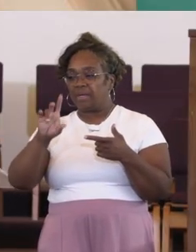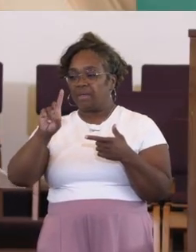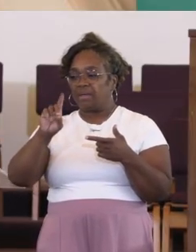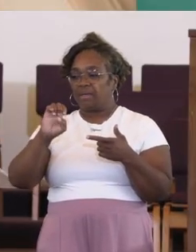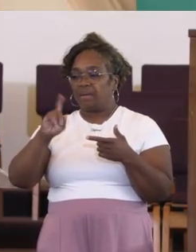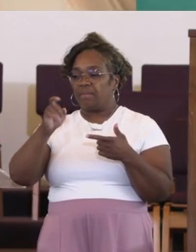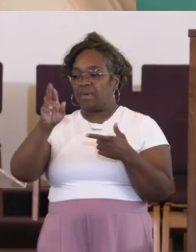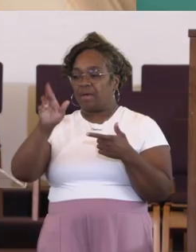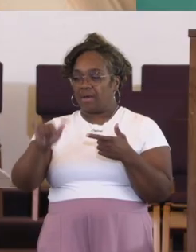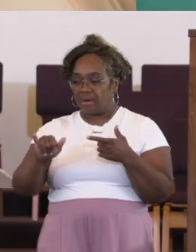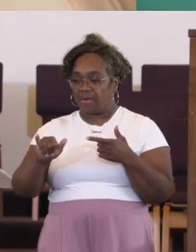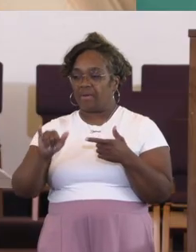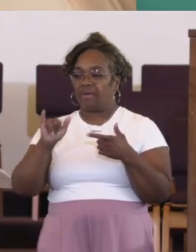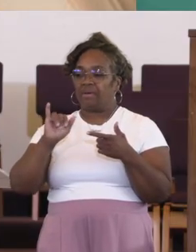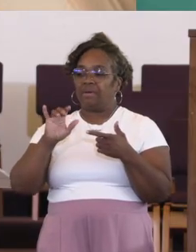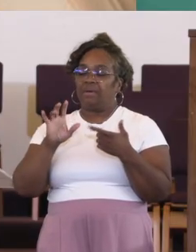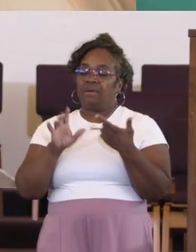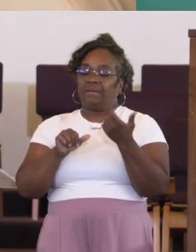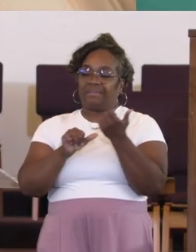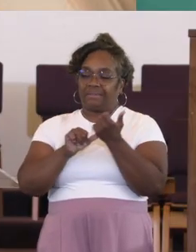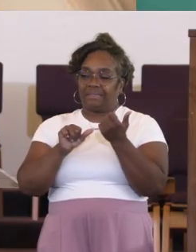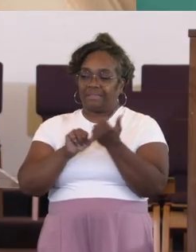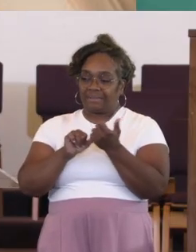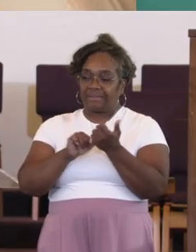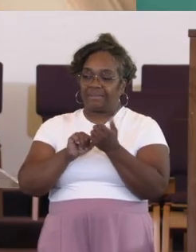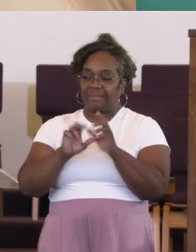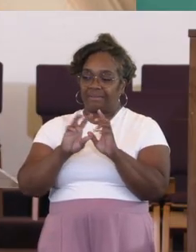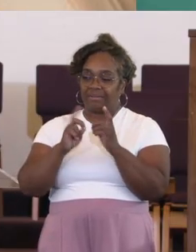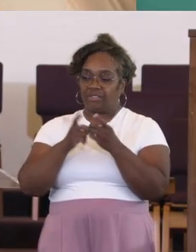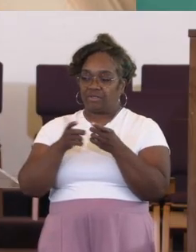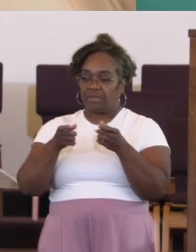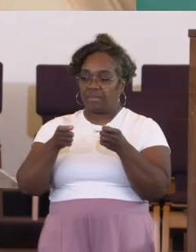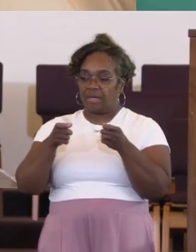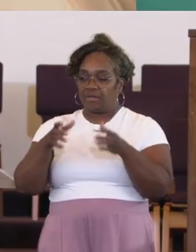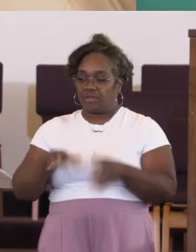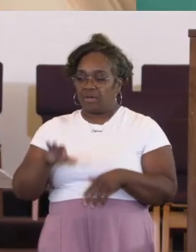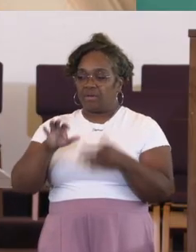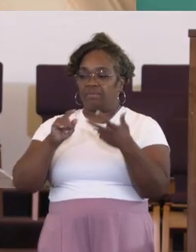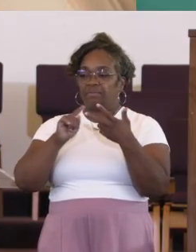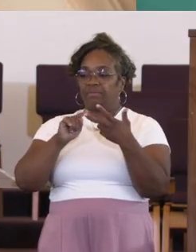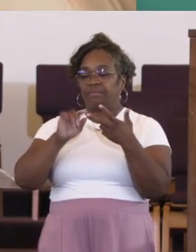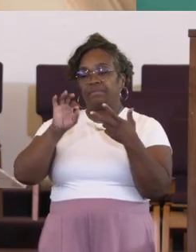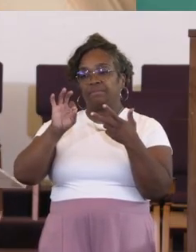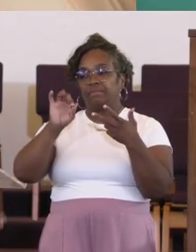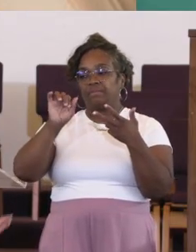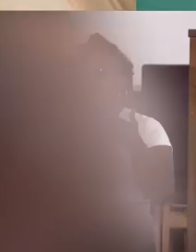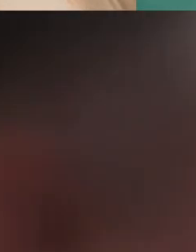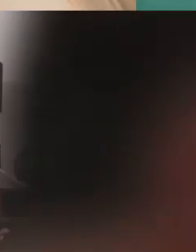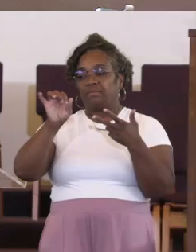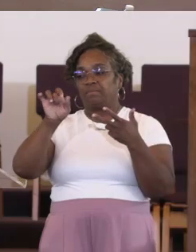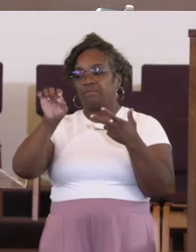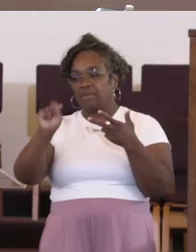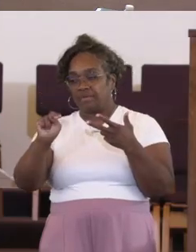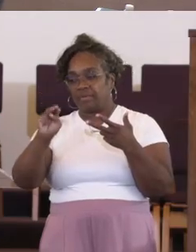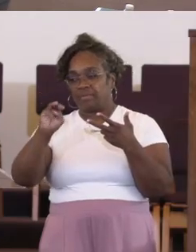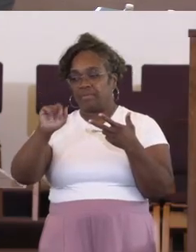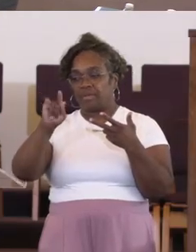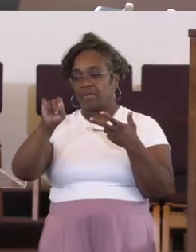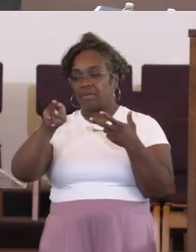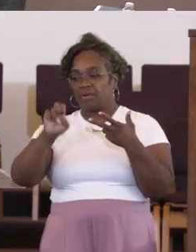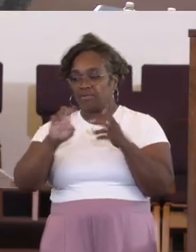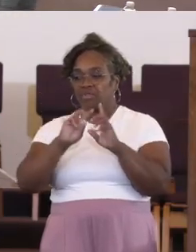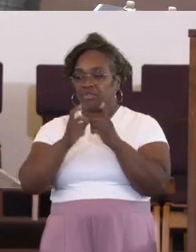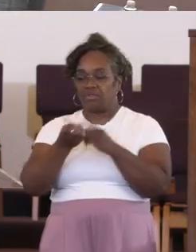Afton Malone, our fabulous business liaison. Raise your hand right up front up here. So this is your amazing D4